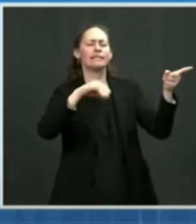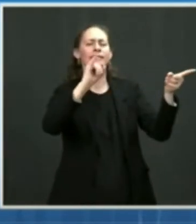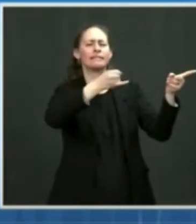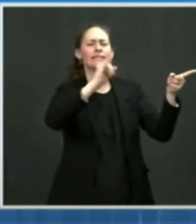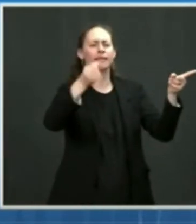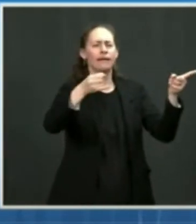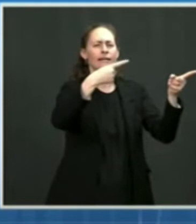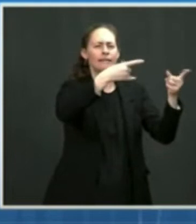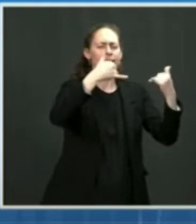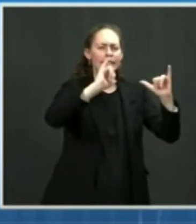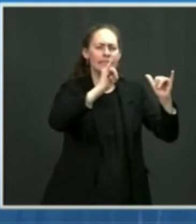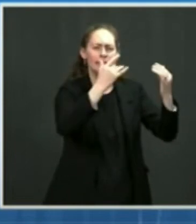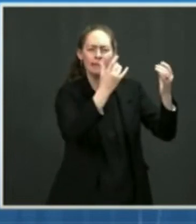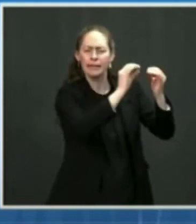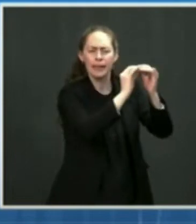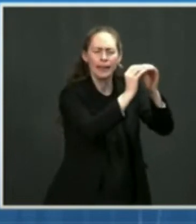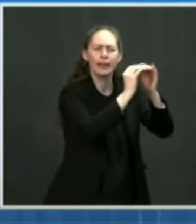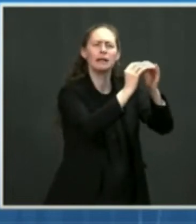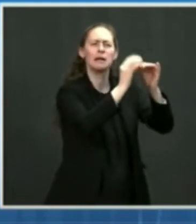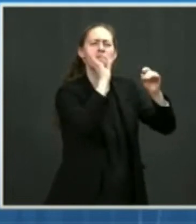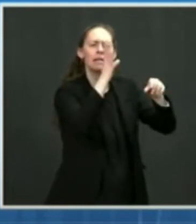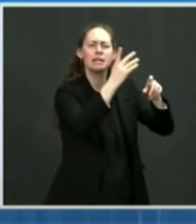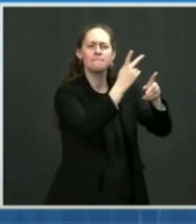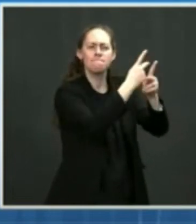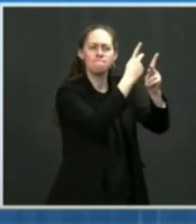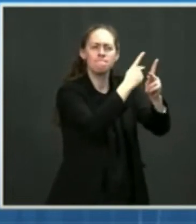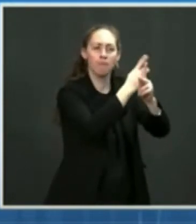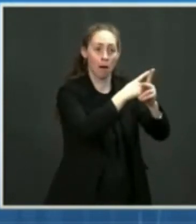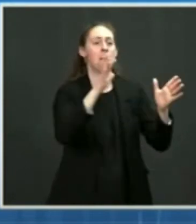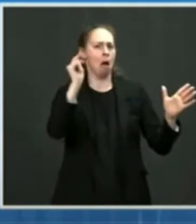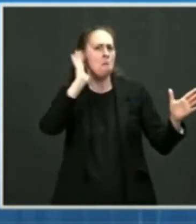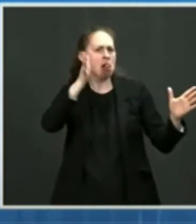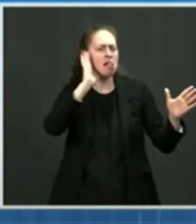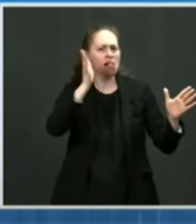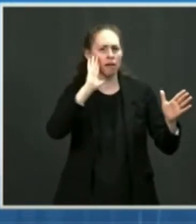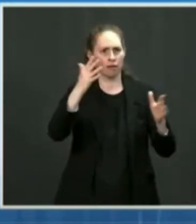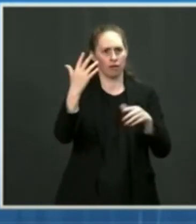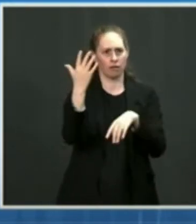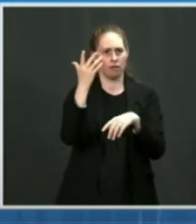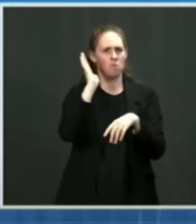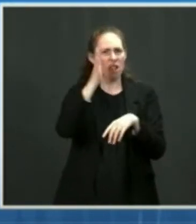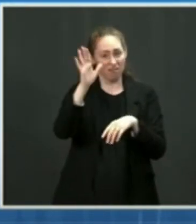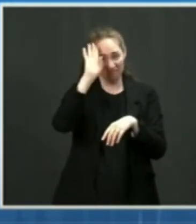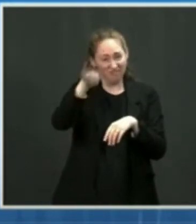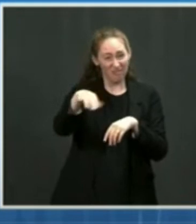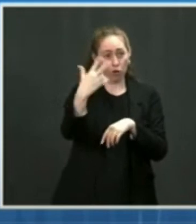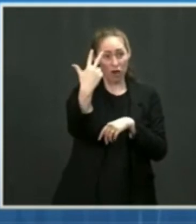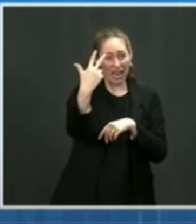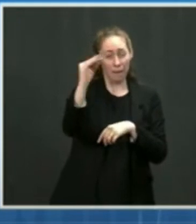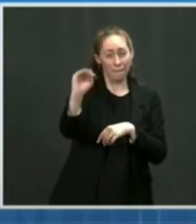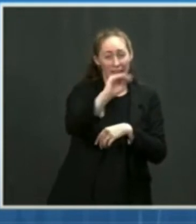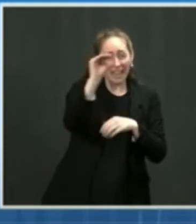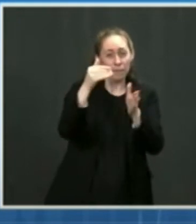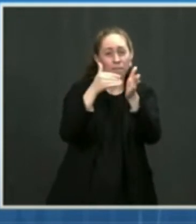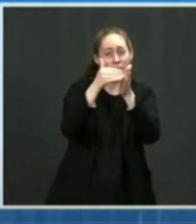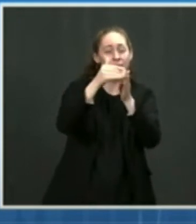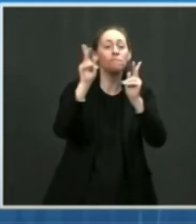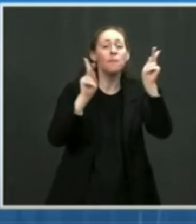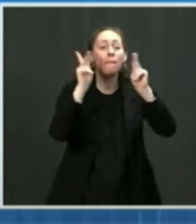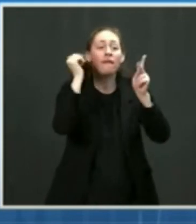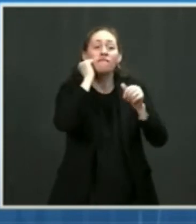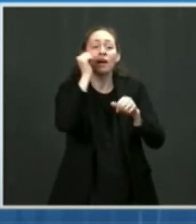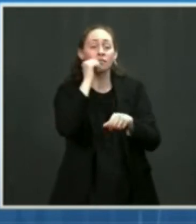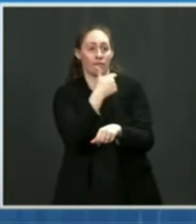to vaccinate well more than 3 million people per day. In fact, on Saturday, we